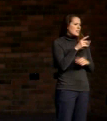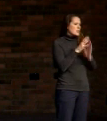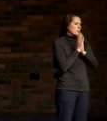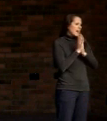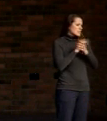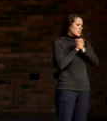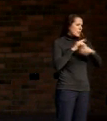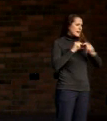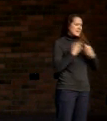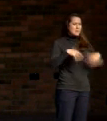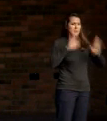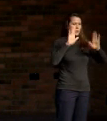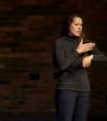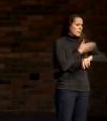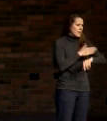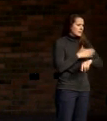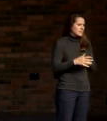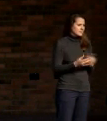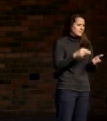rise to welcome.